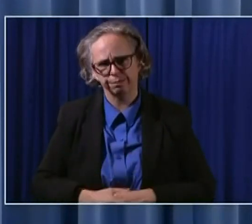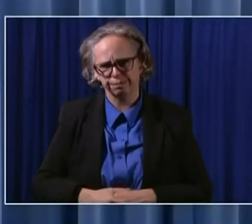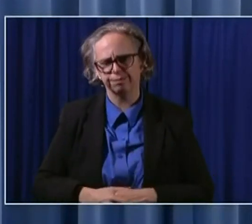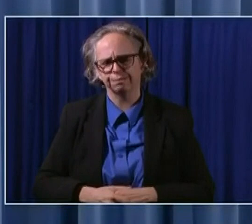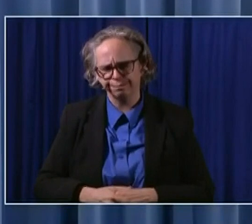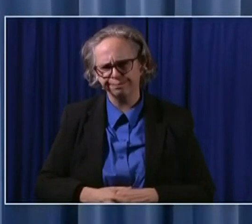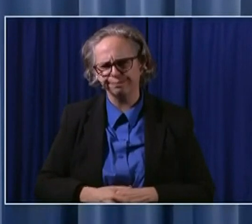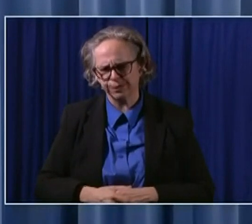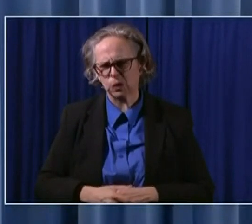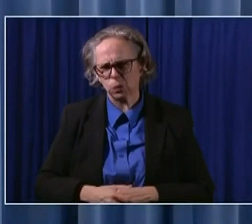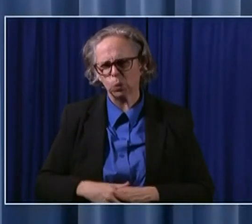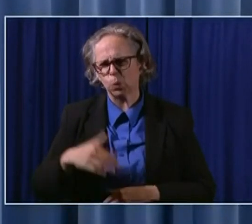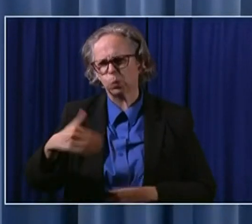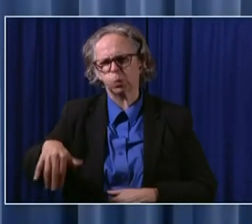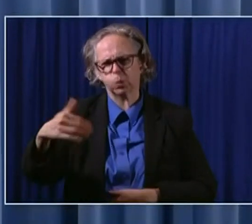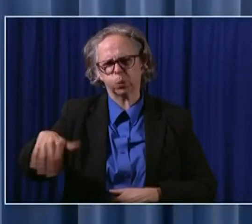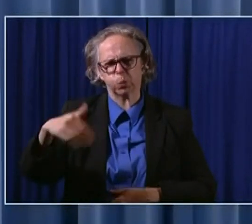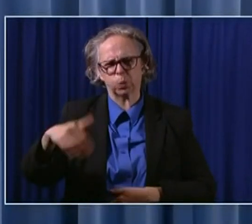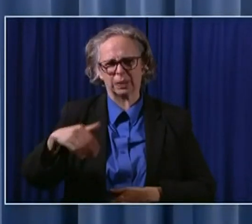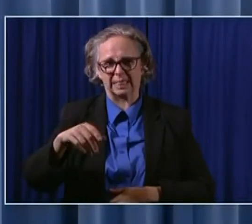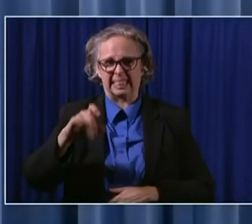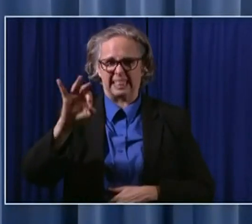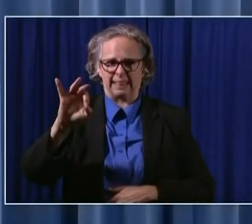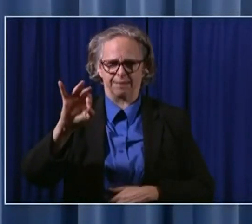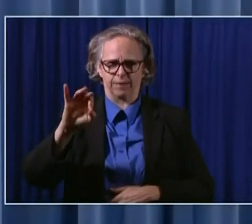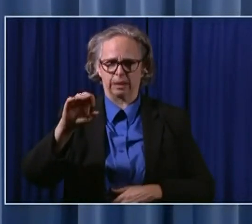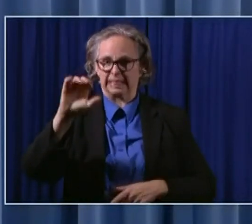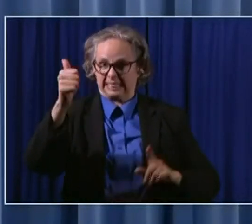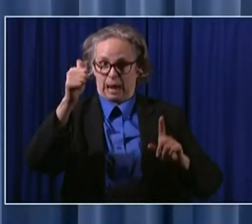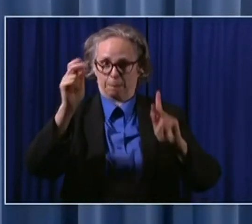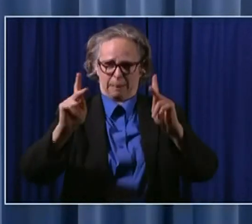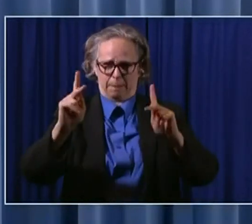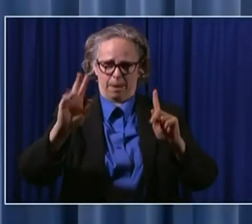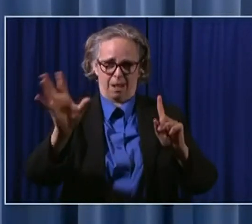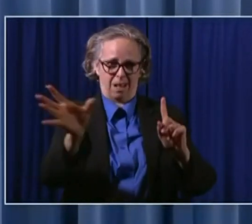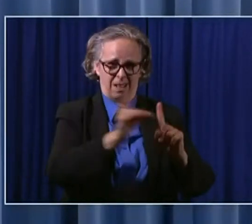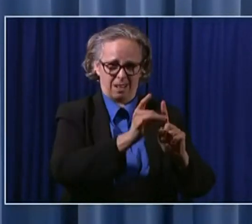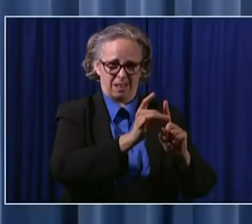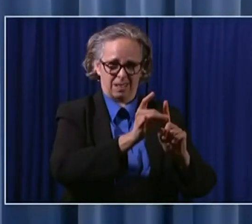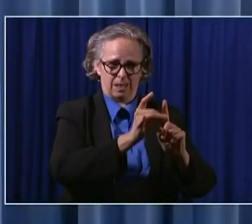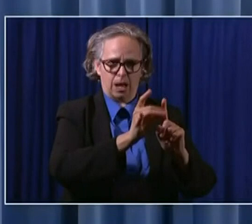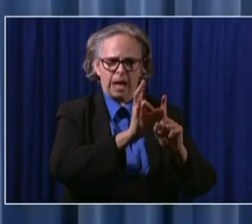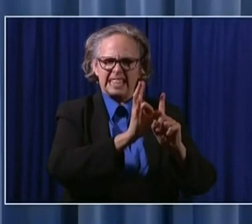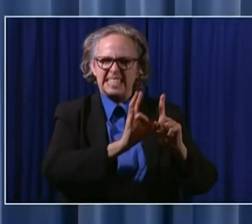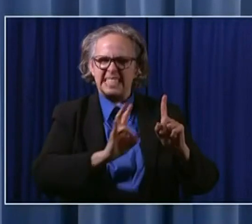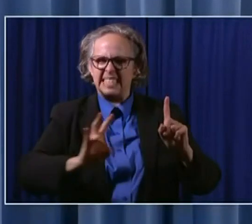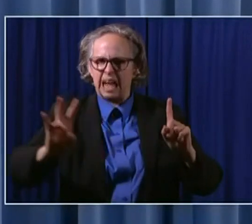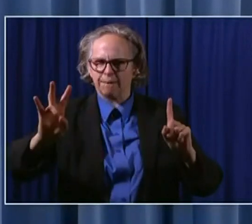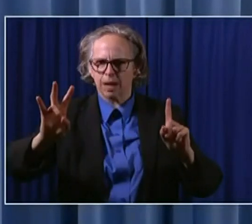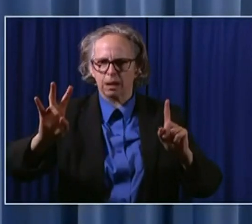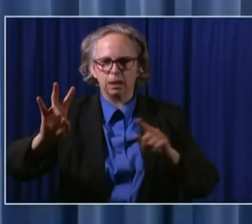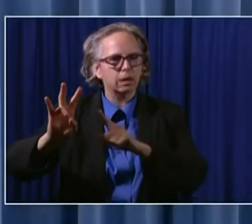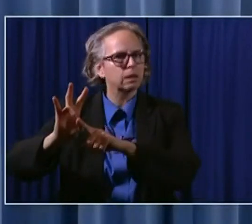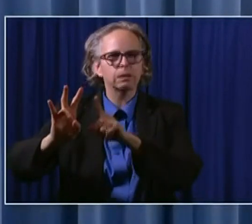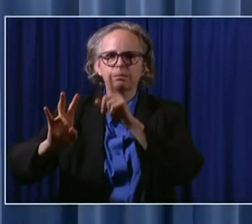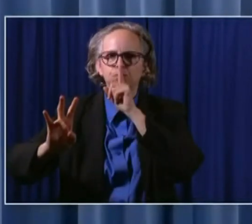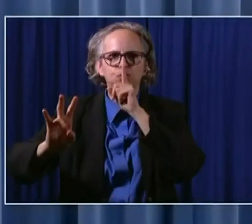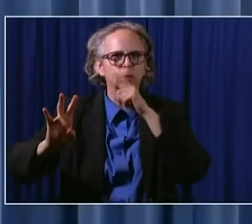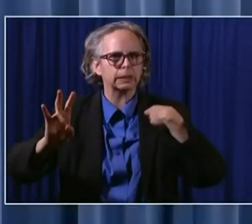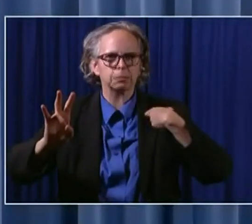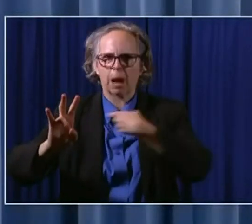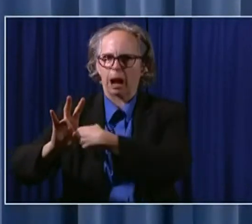that 7 out of 10 current cases are in the non-Hispanic community. So they believe it's